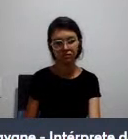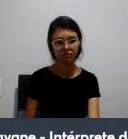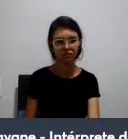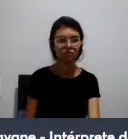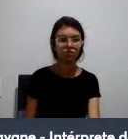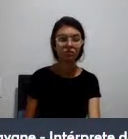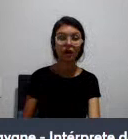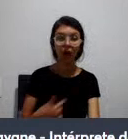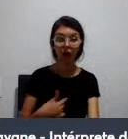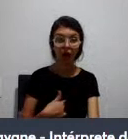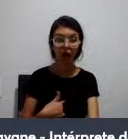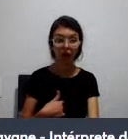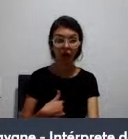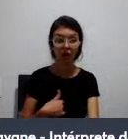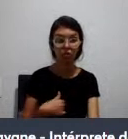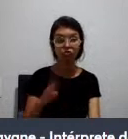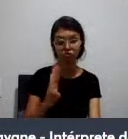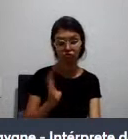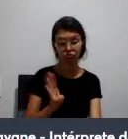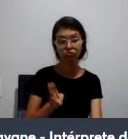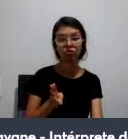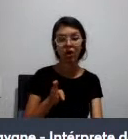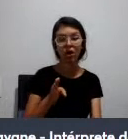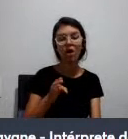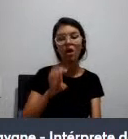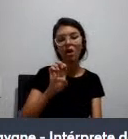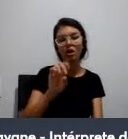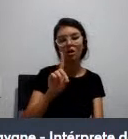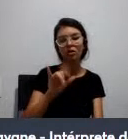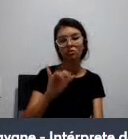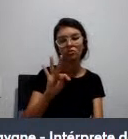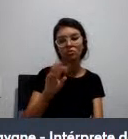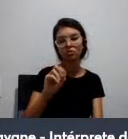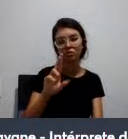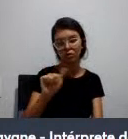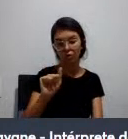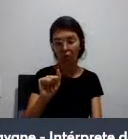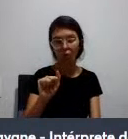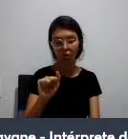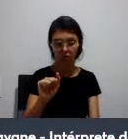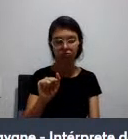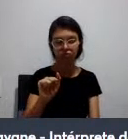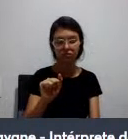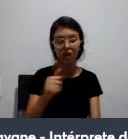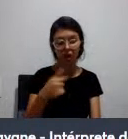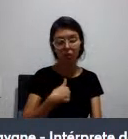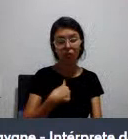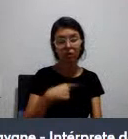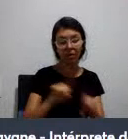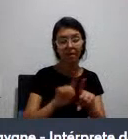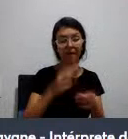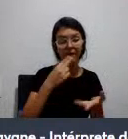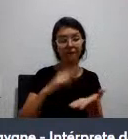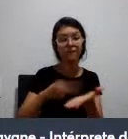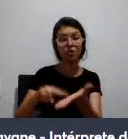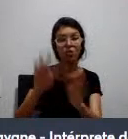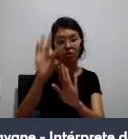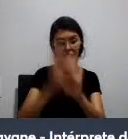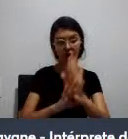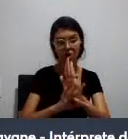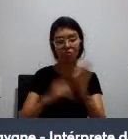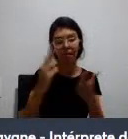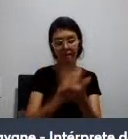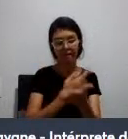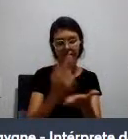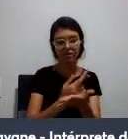Eu fui editora, além de ser alguém que submete textos para periódicos, e